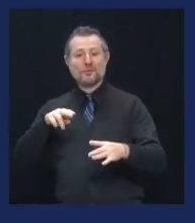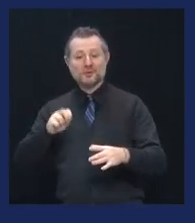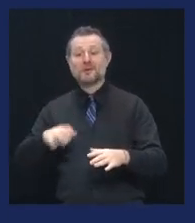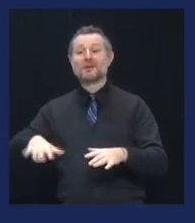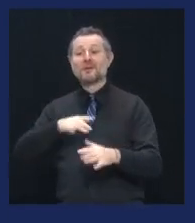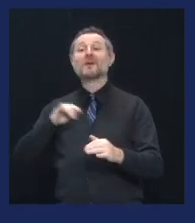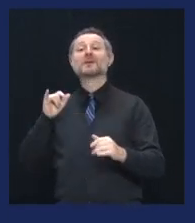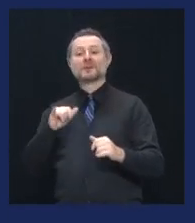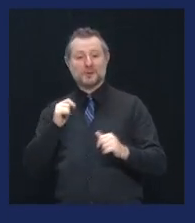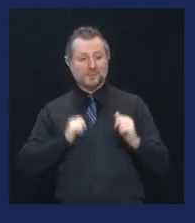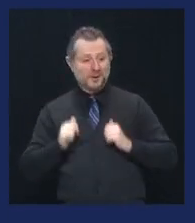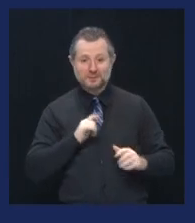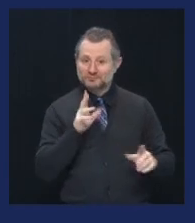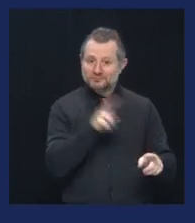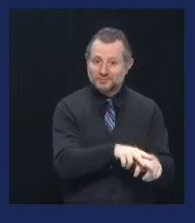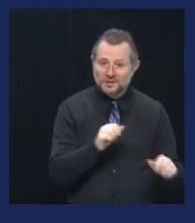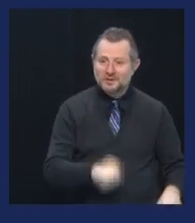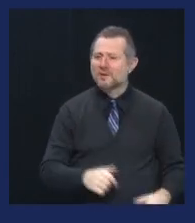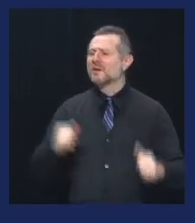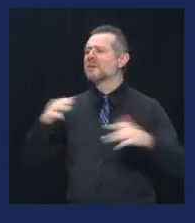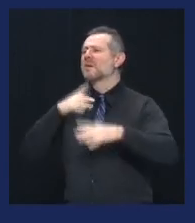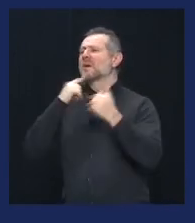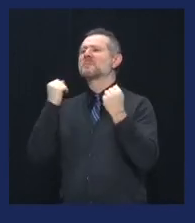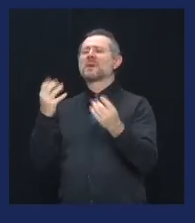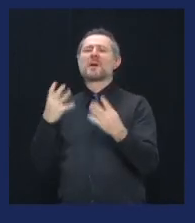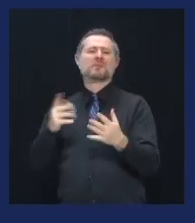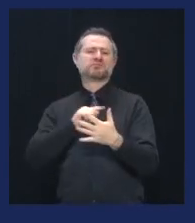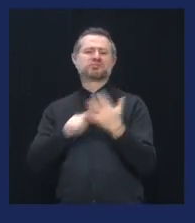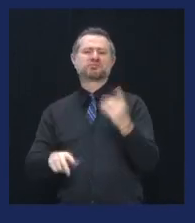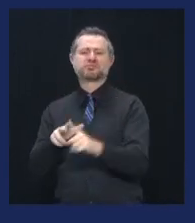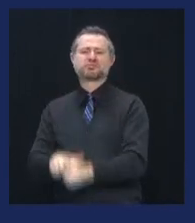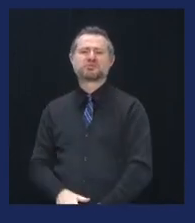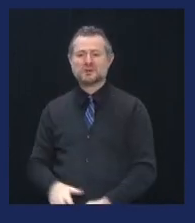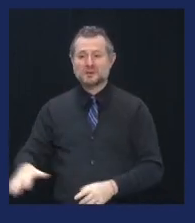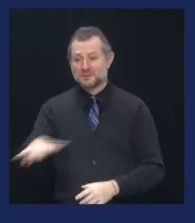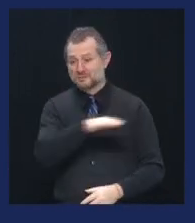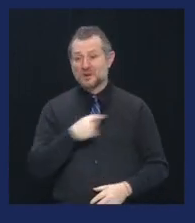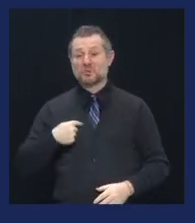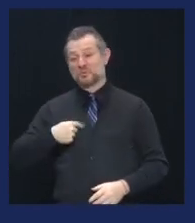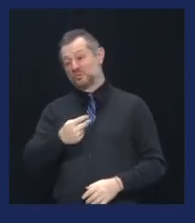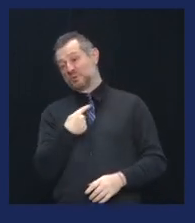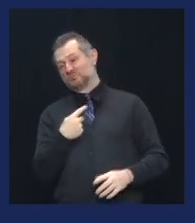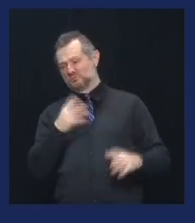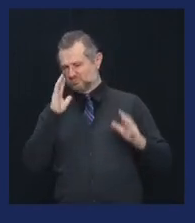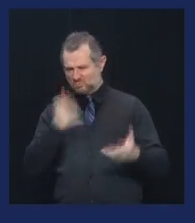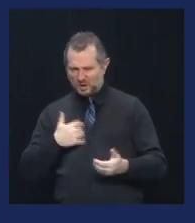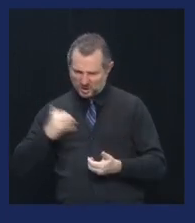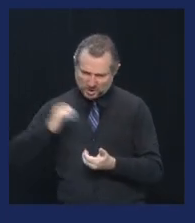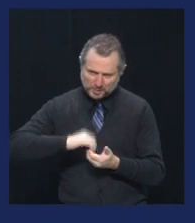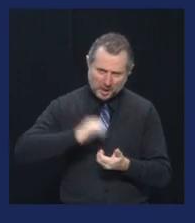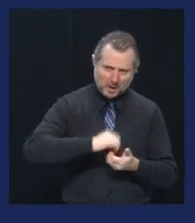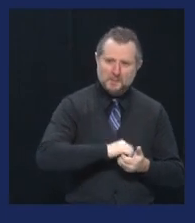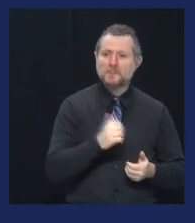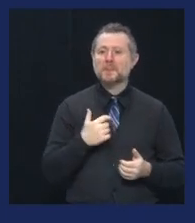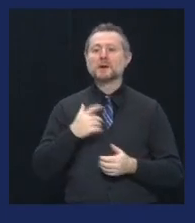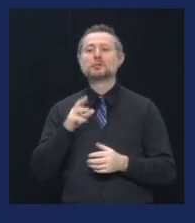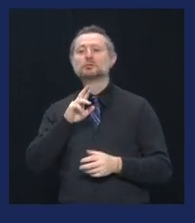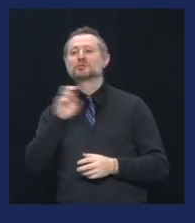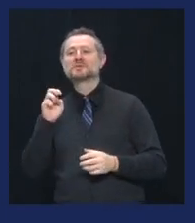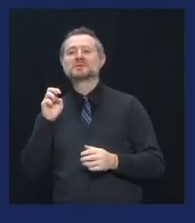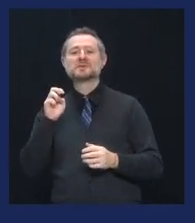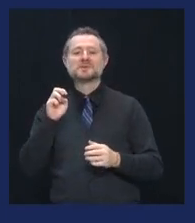many options. Next, we will work with the local real estate community to open additional rapid testing sites where people